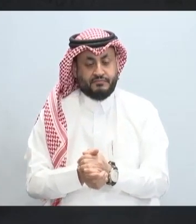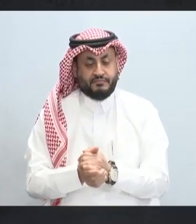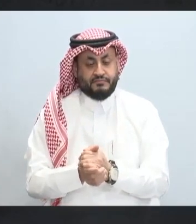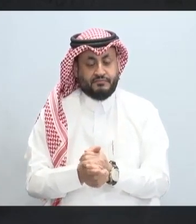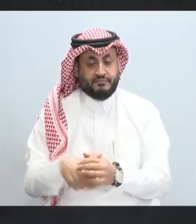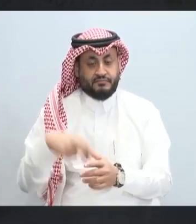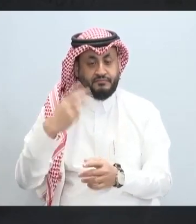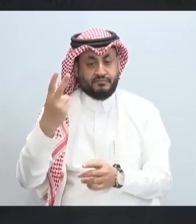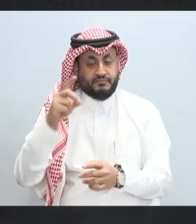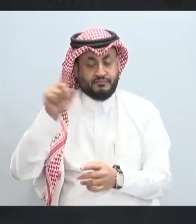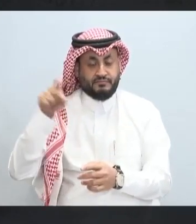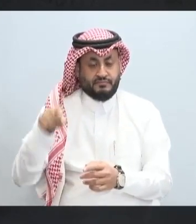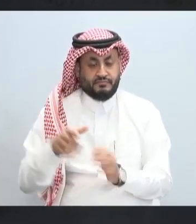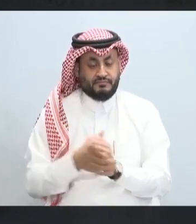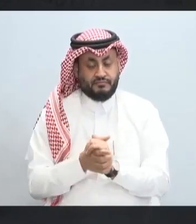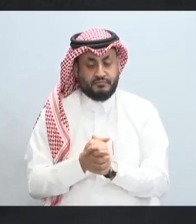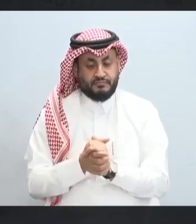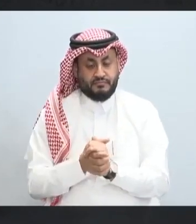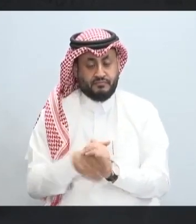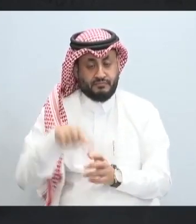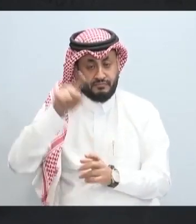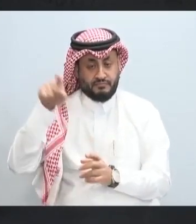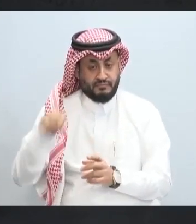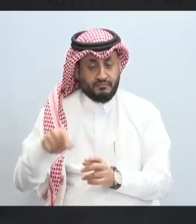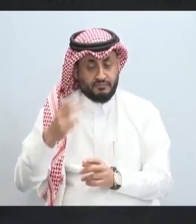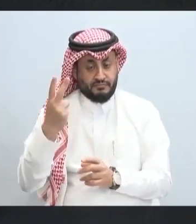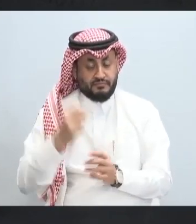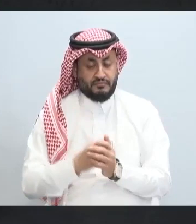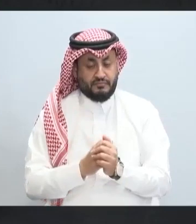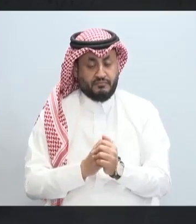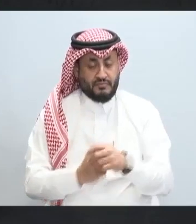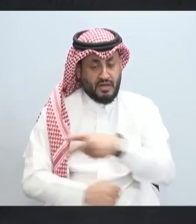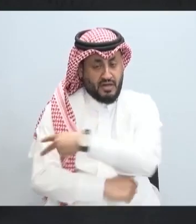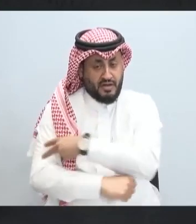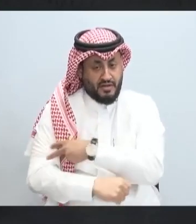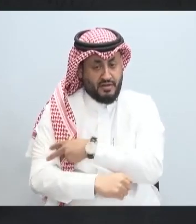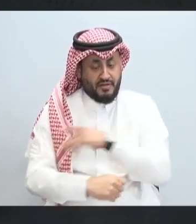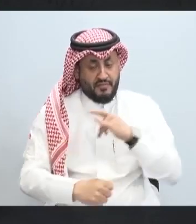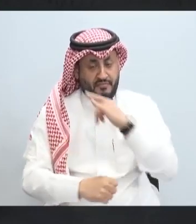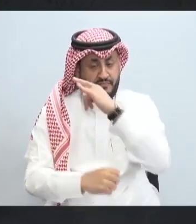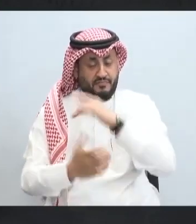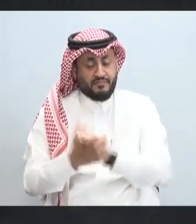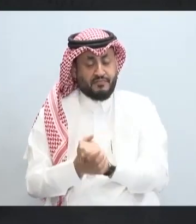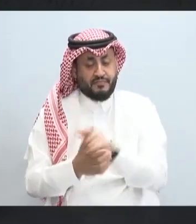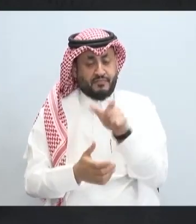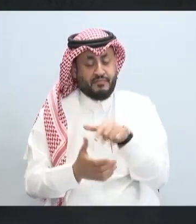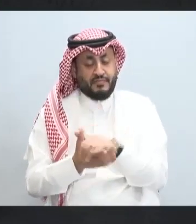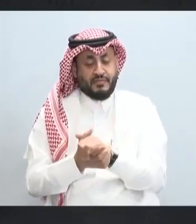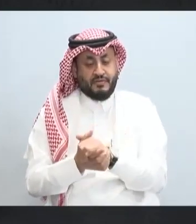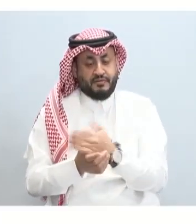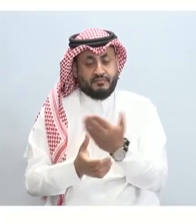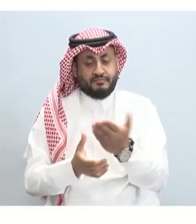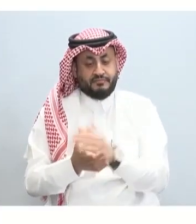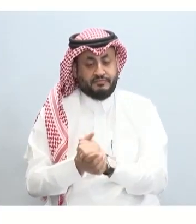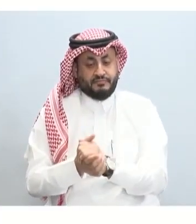the second question. The second question the flight attendant can ask the passenger